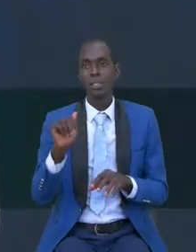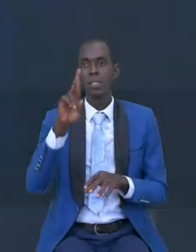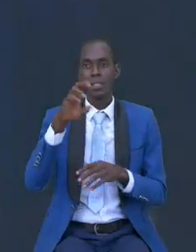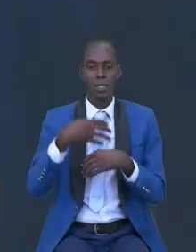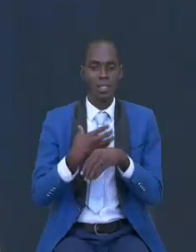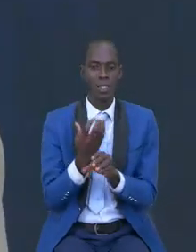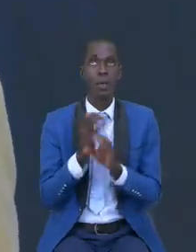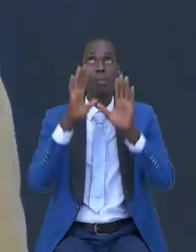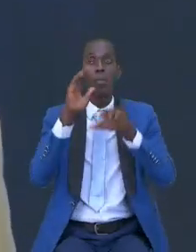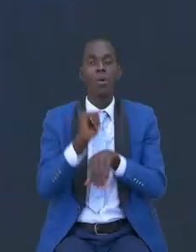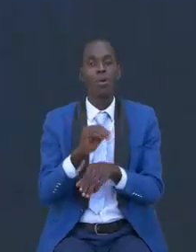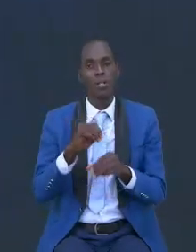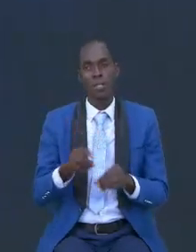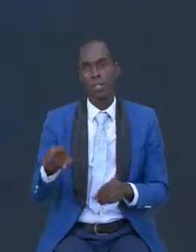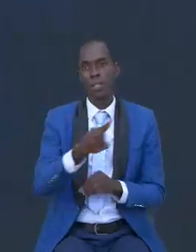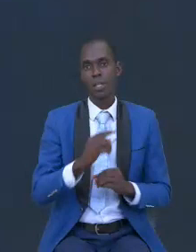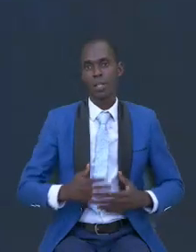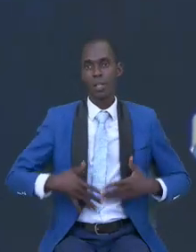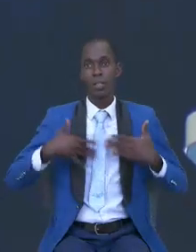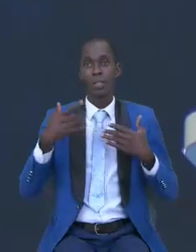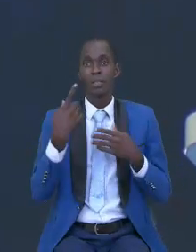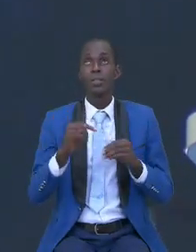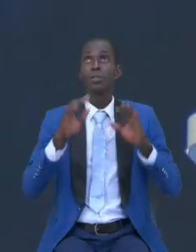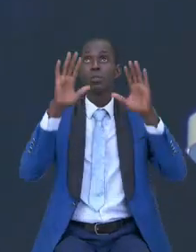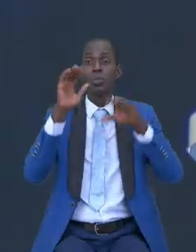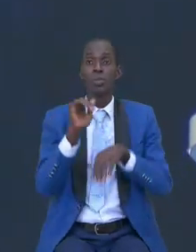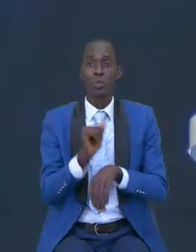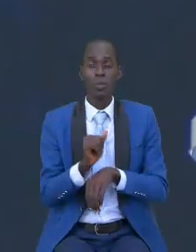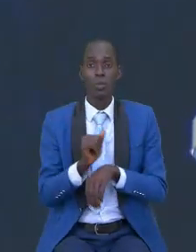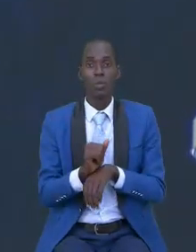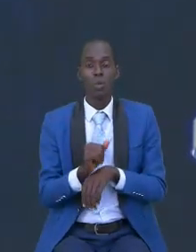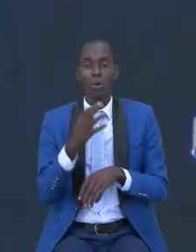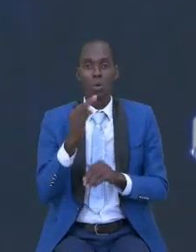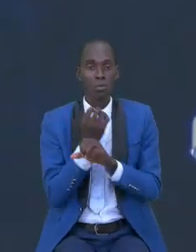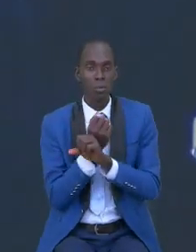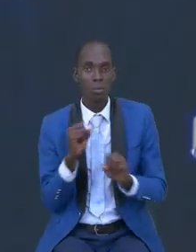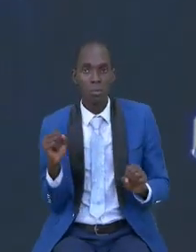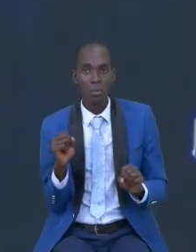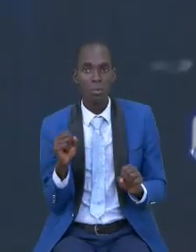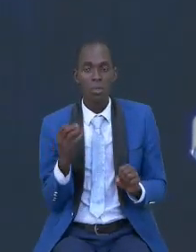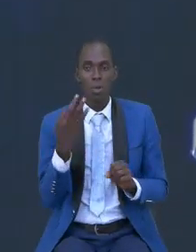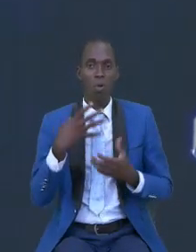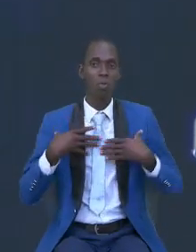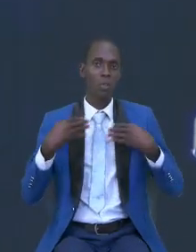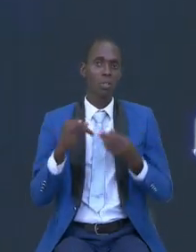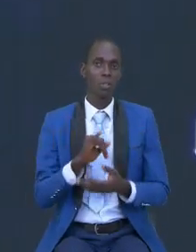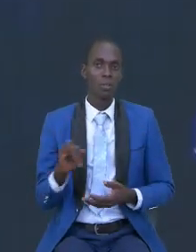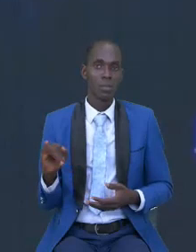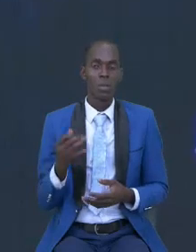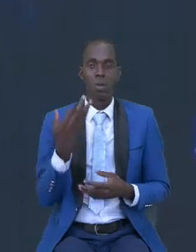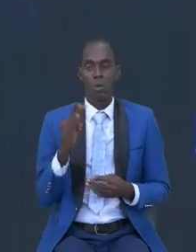miracle in their lives. The miracle were what? Of salvation, of healing,